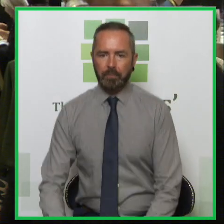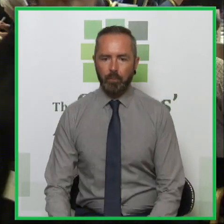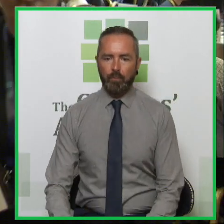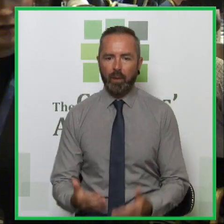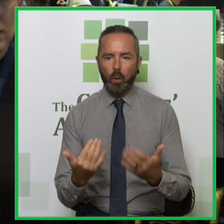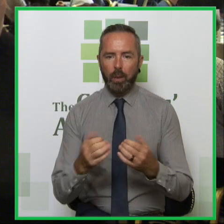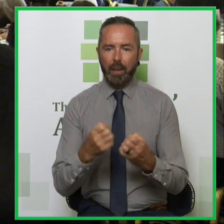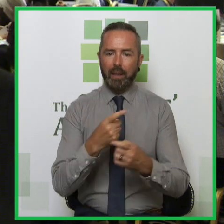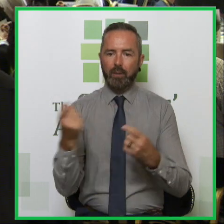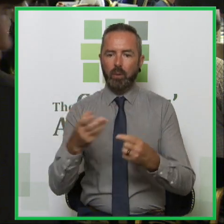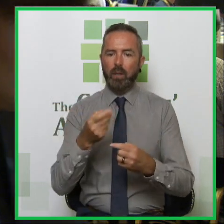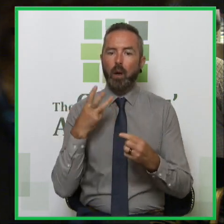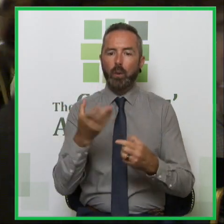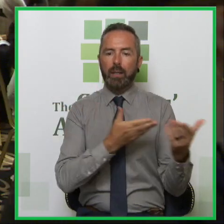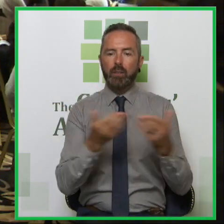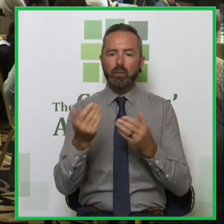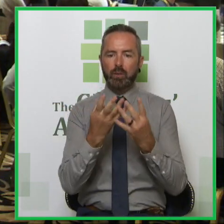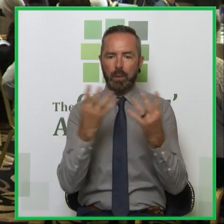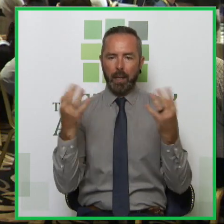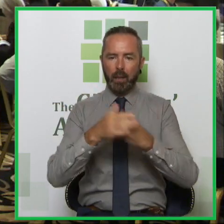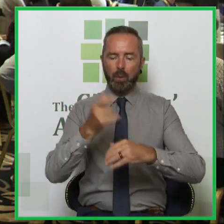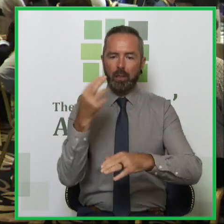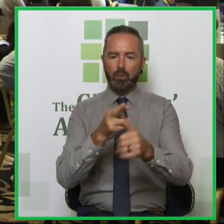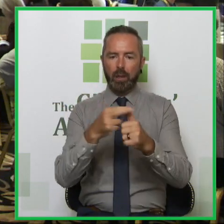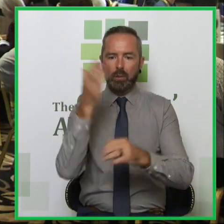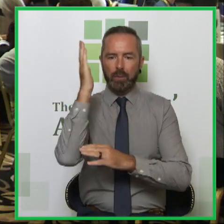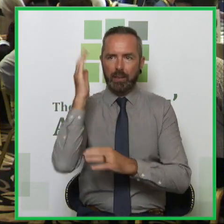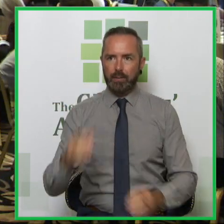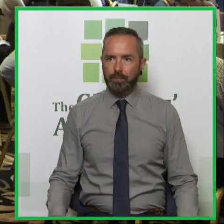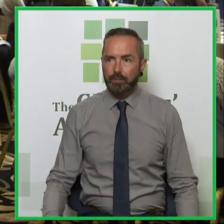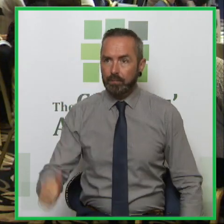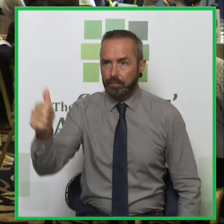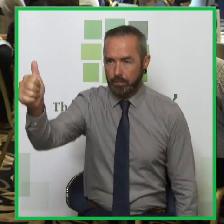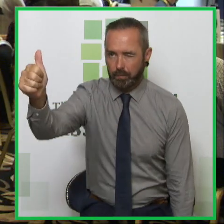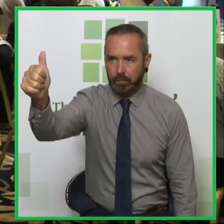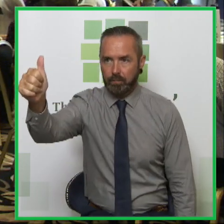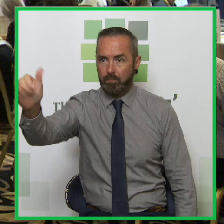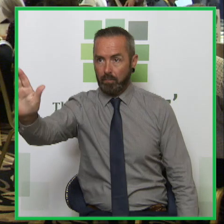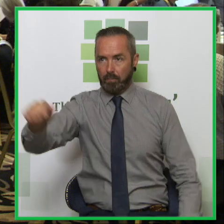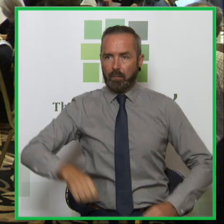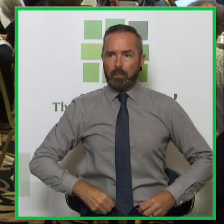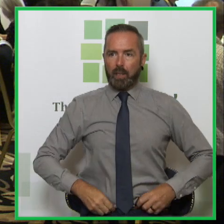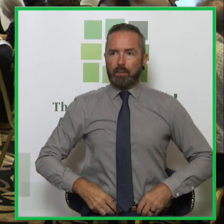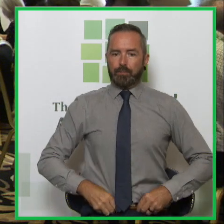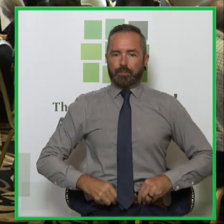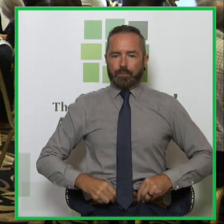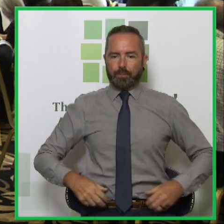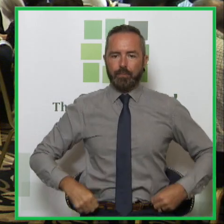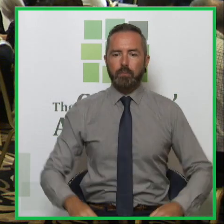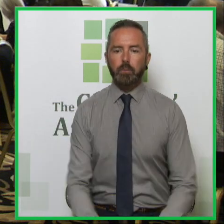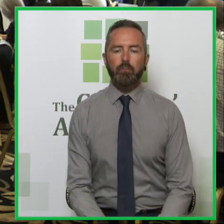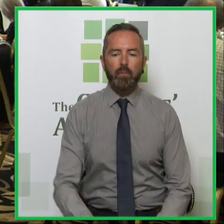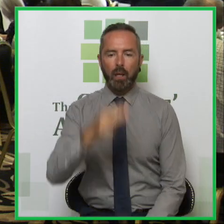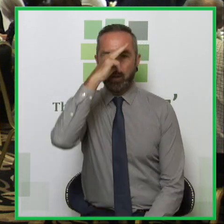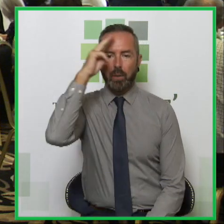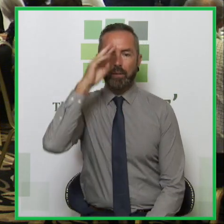we'll introduce our panellists as they go through, as they are ready to present. So Professor Breda Smyth, who some of you may know is the Chief Medical Officer based in the